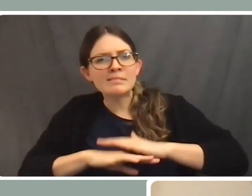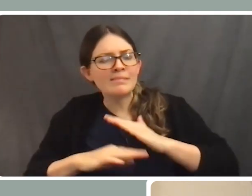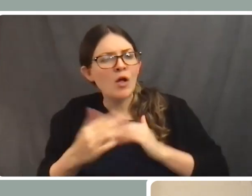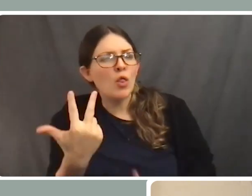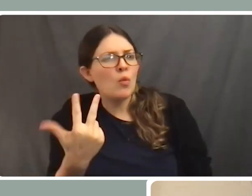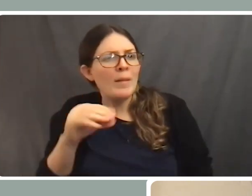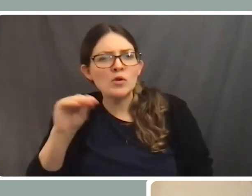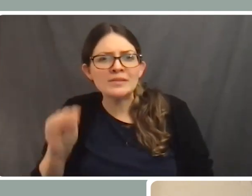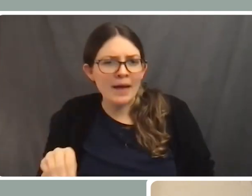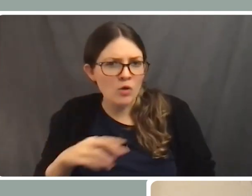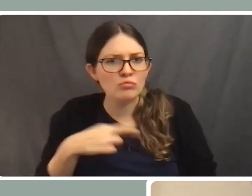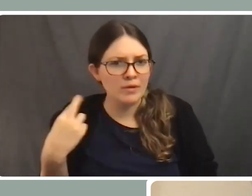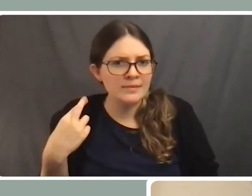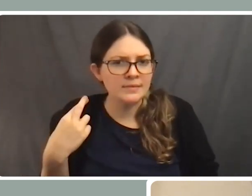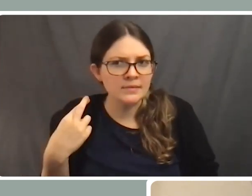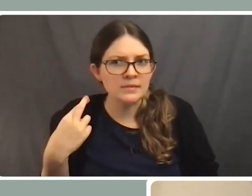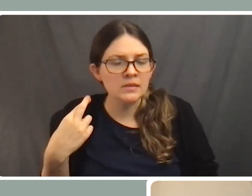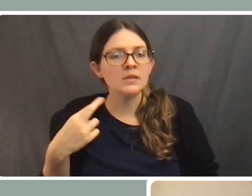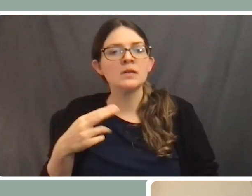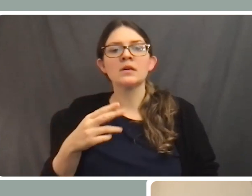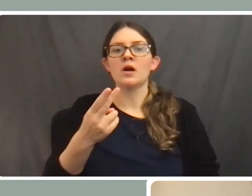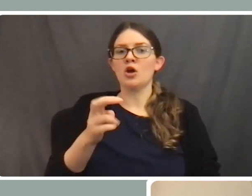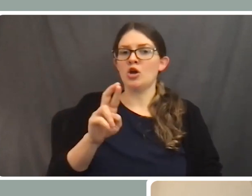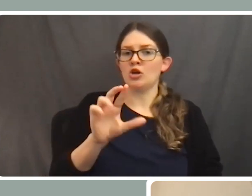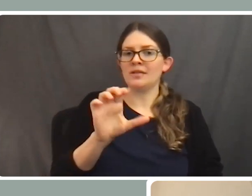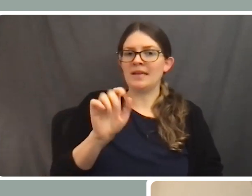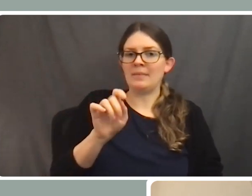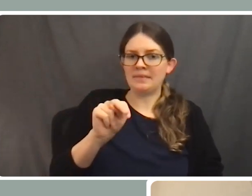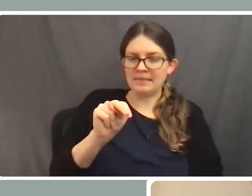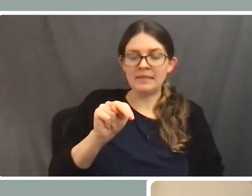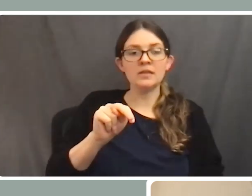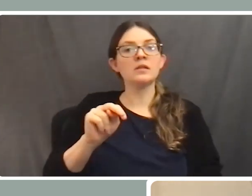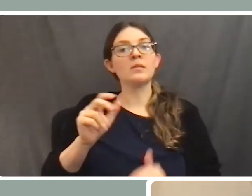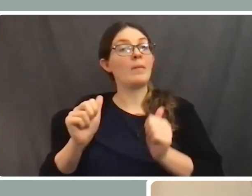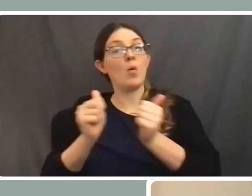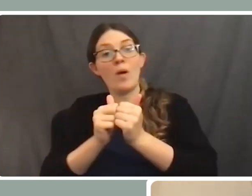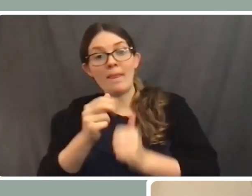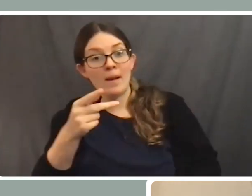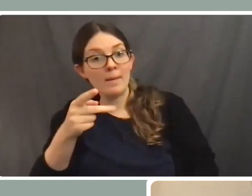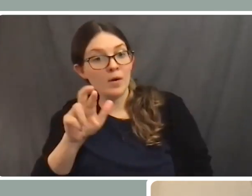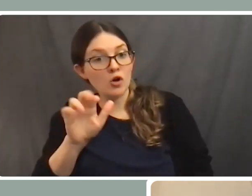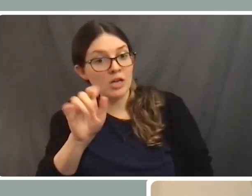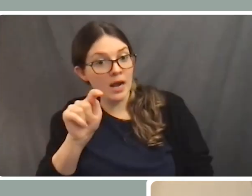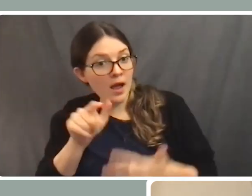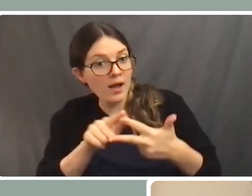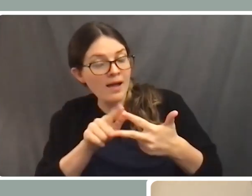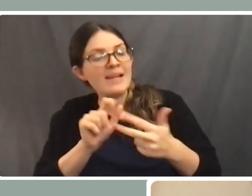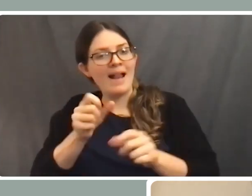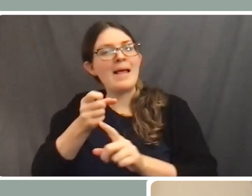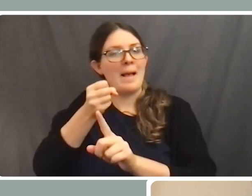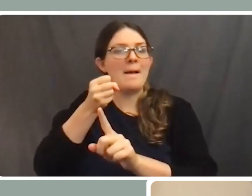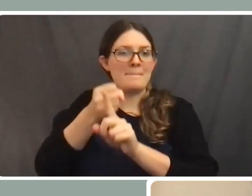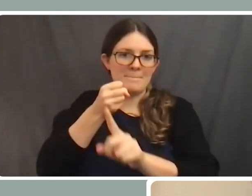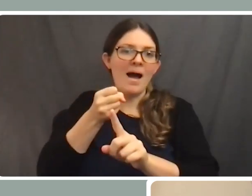risk of Herceptin, again, with or without Perjeta, impacting that squeezing function of the